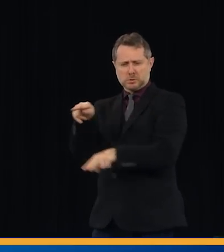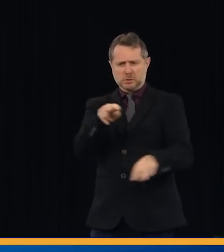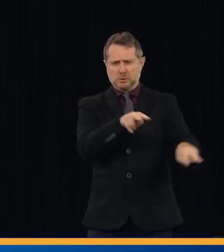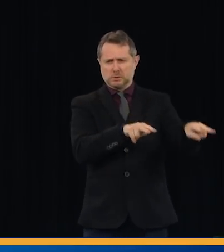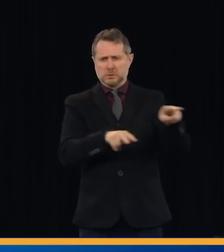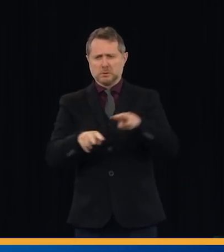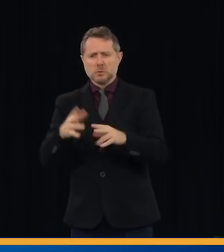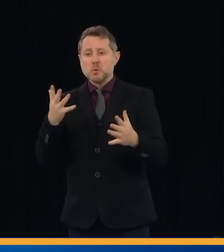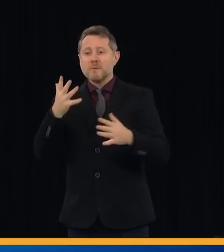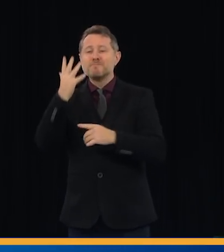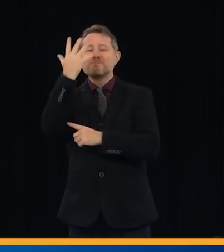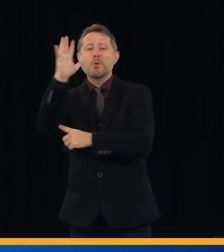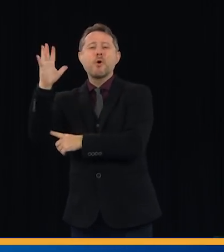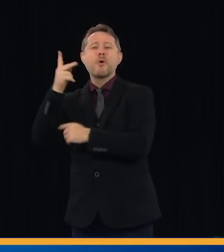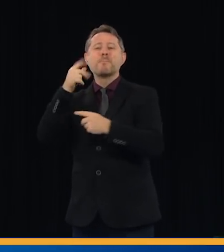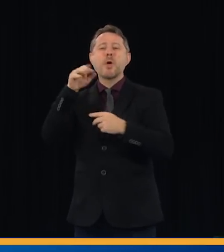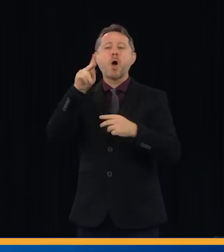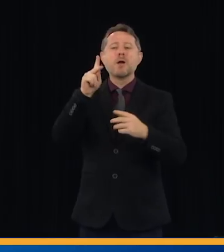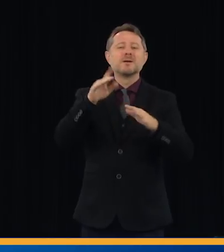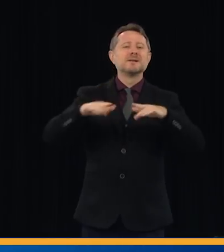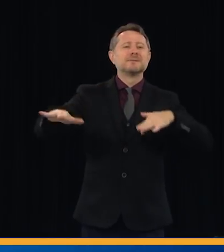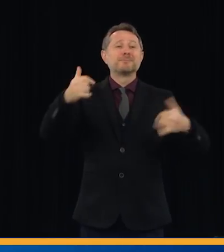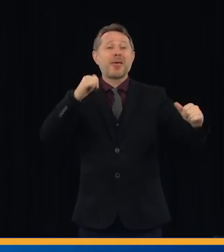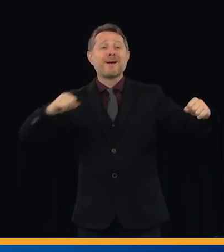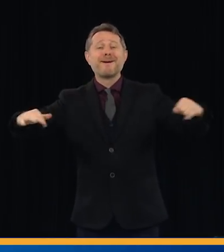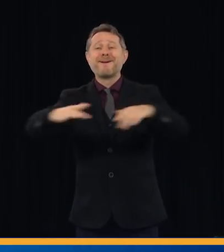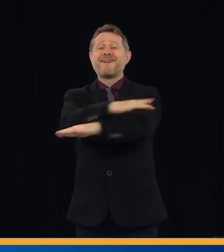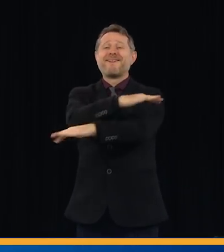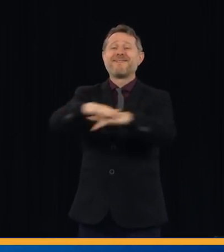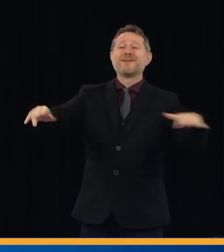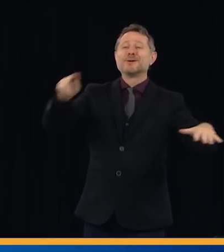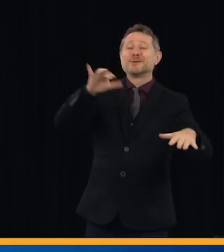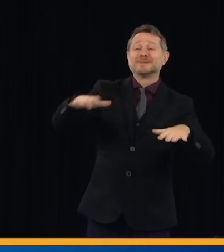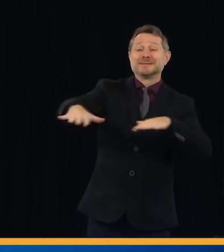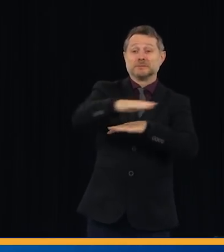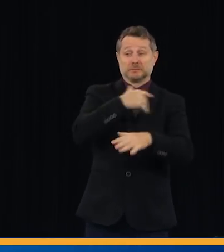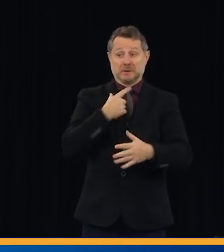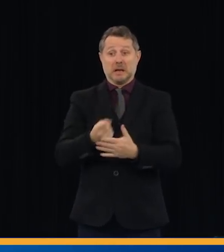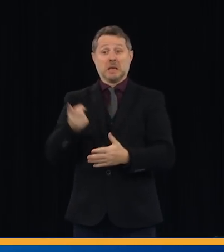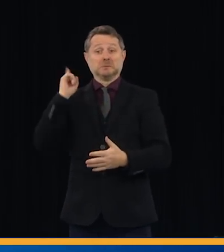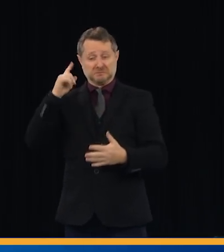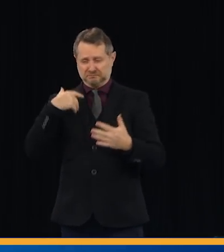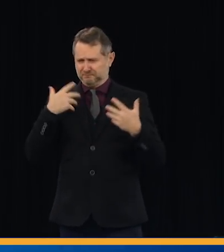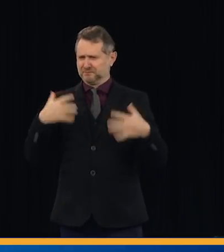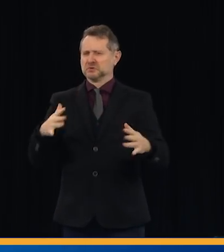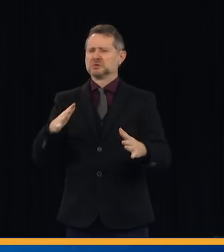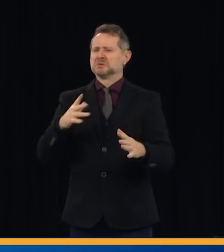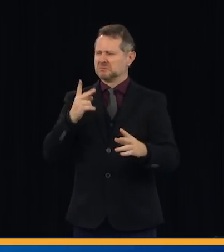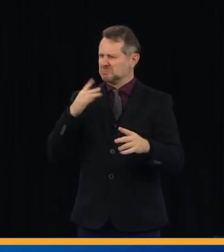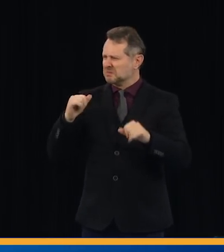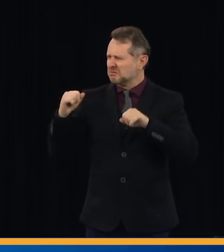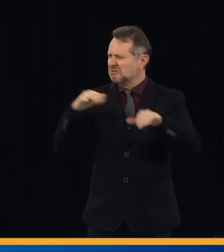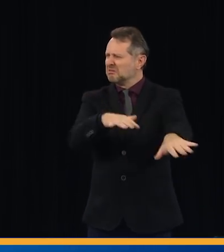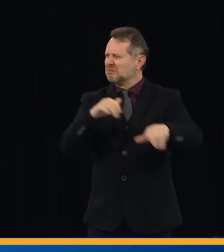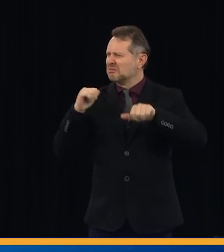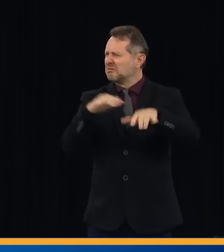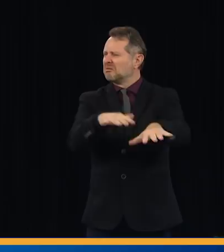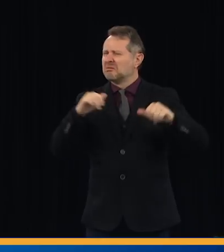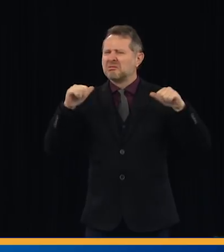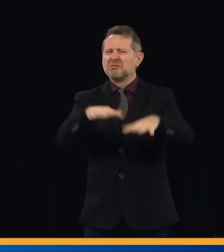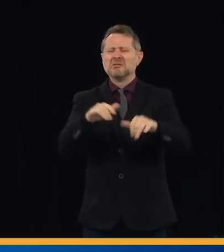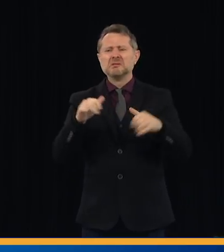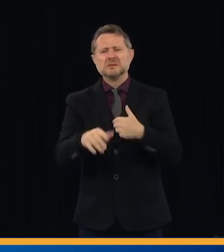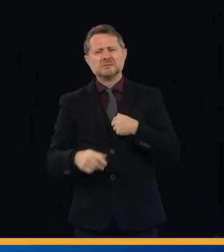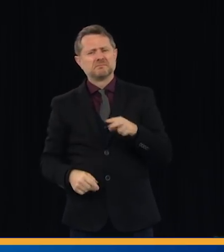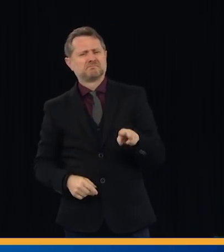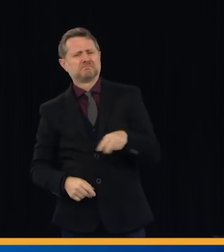on the playgrounds. This has been a problem. We spoke about it last week. The New York City Mayor de